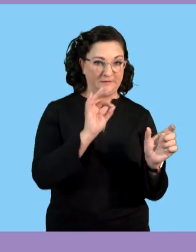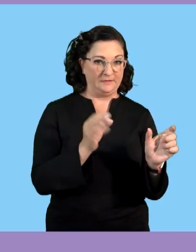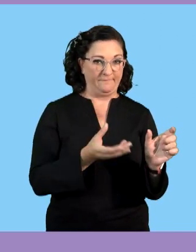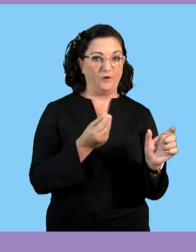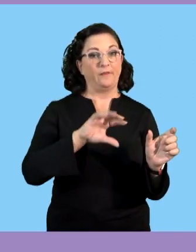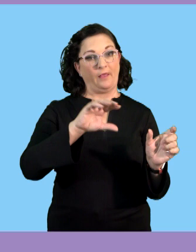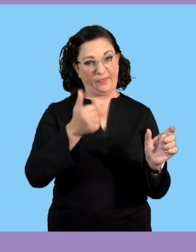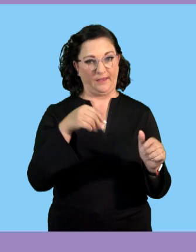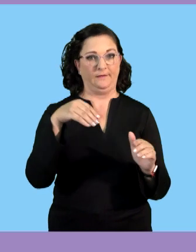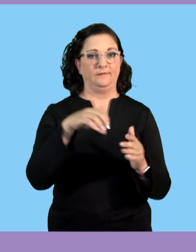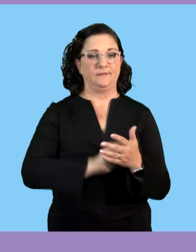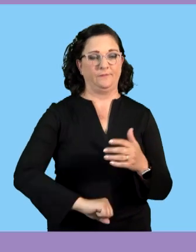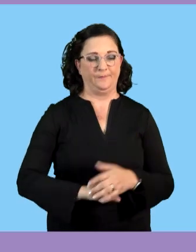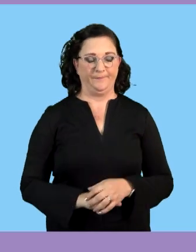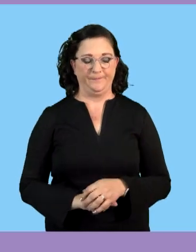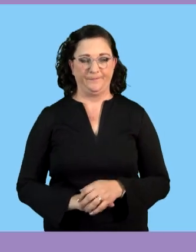examples.